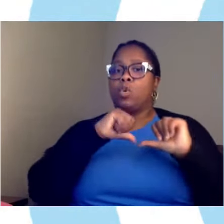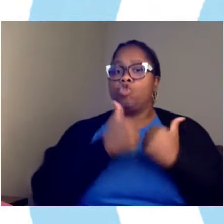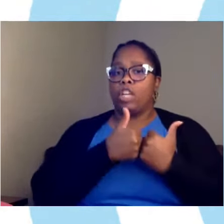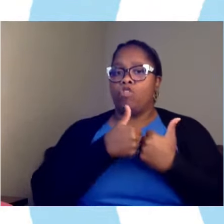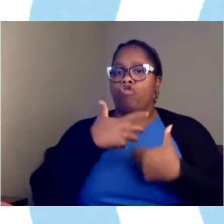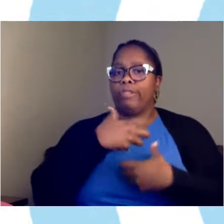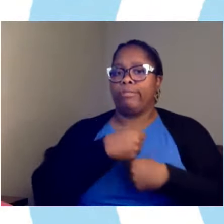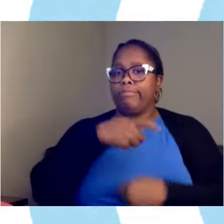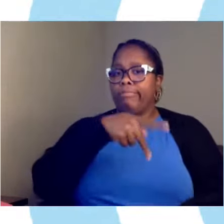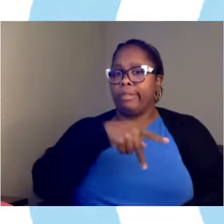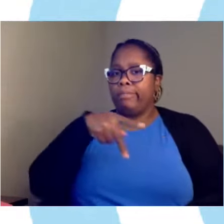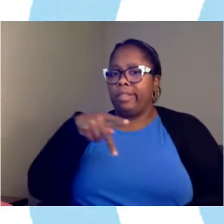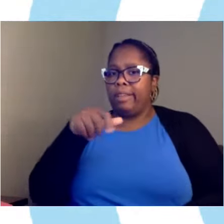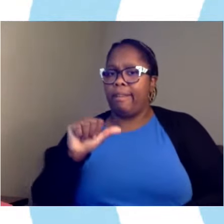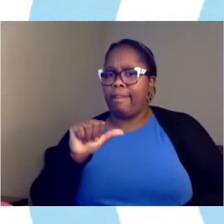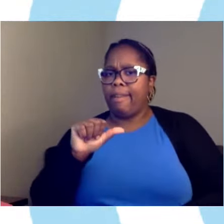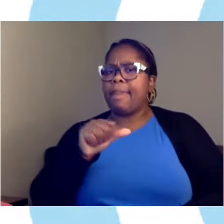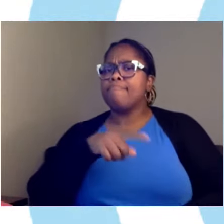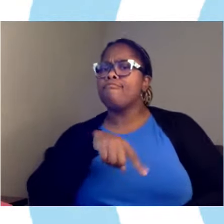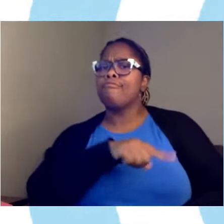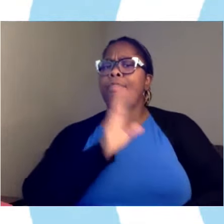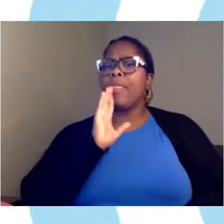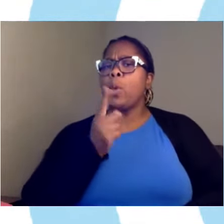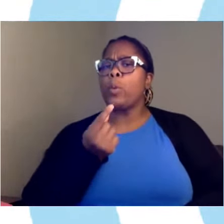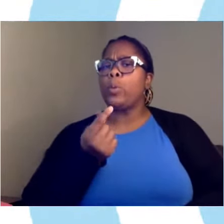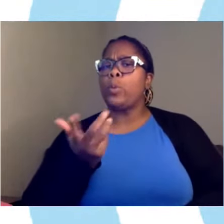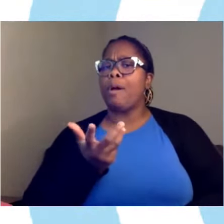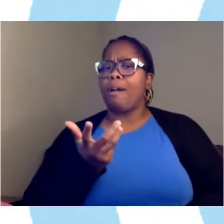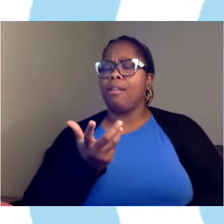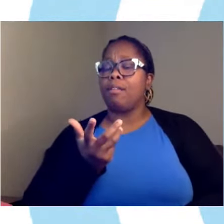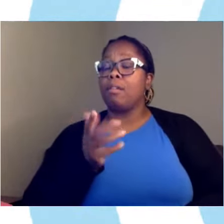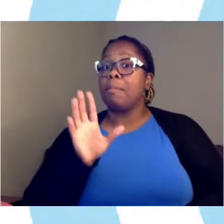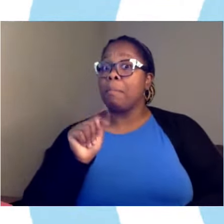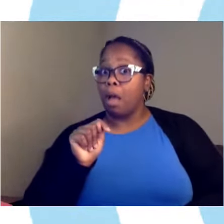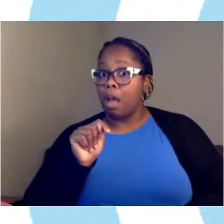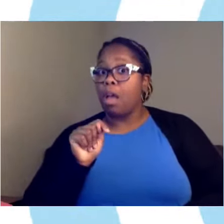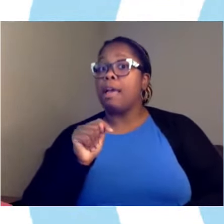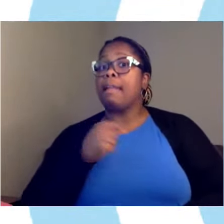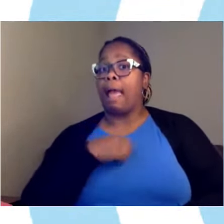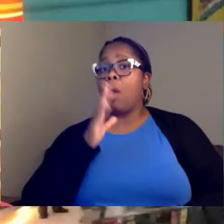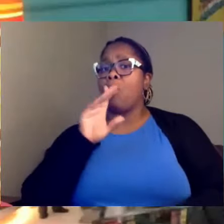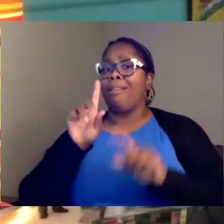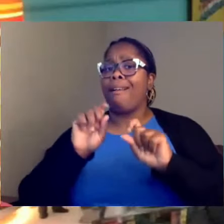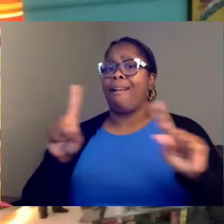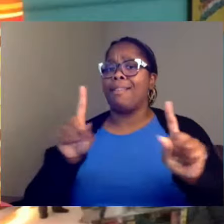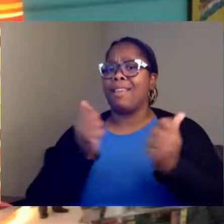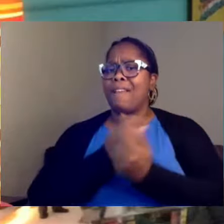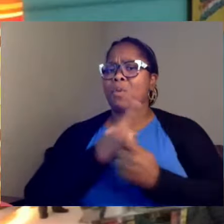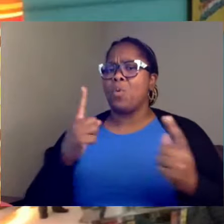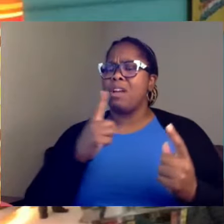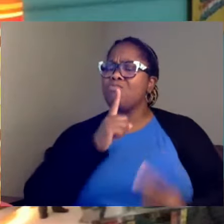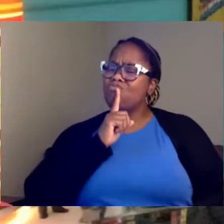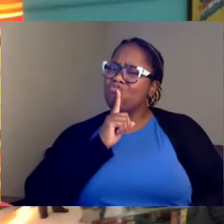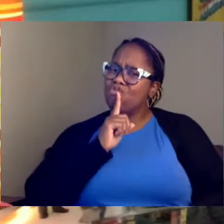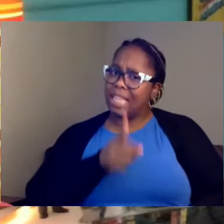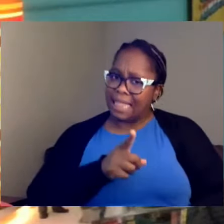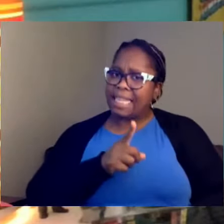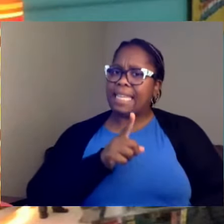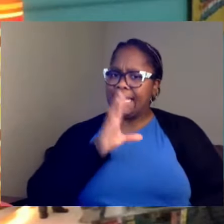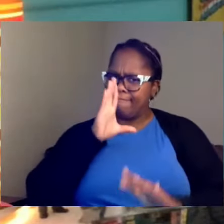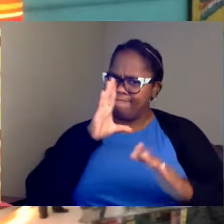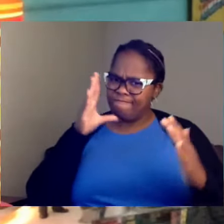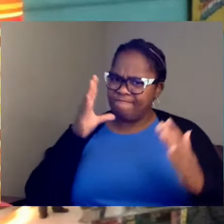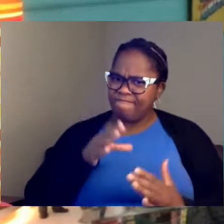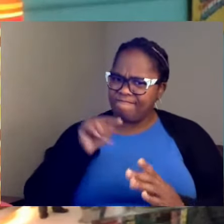do. But also, I would ask everyone to really pay attention. There is